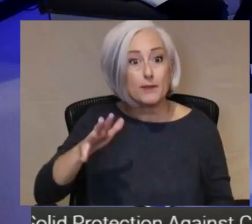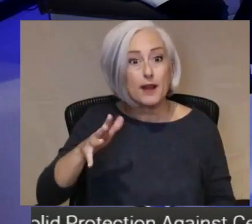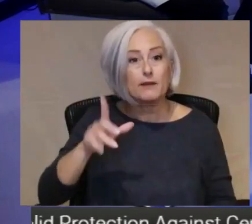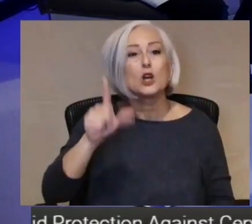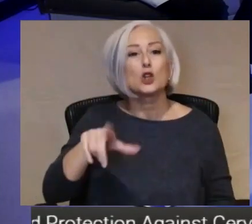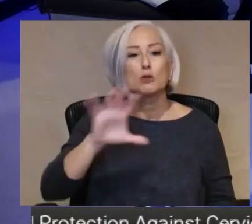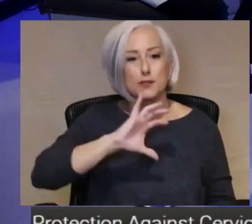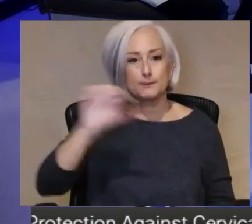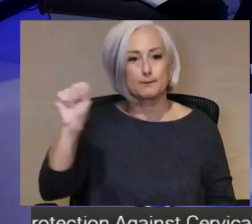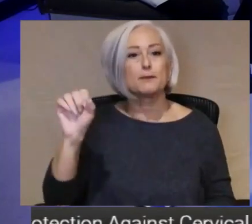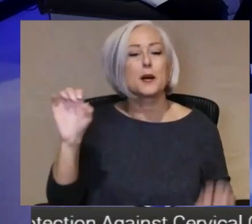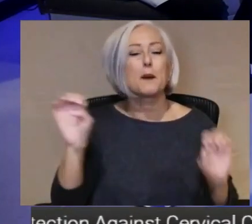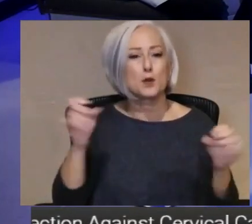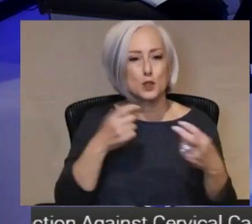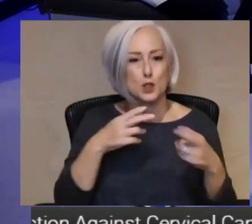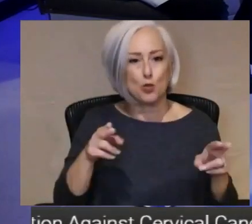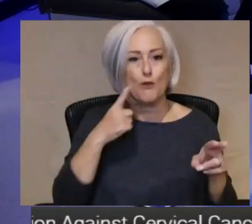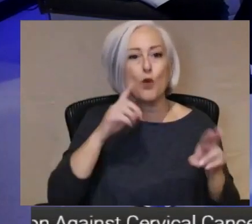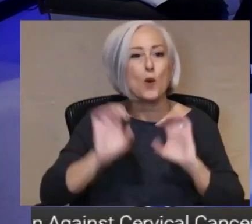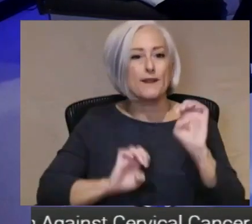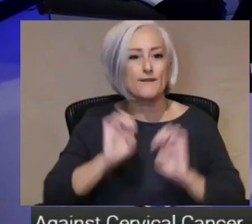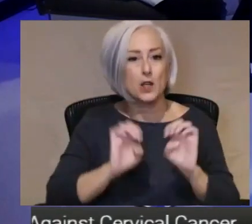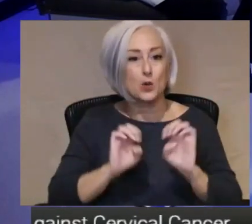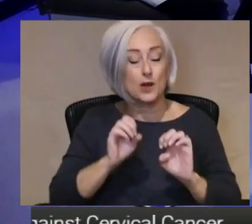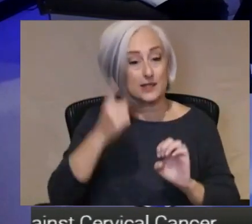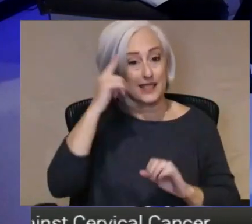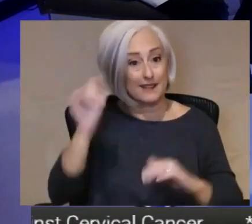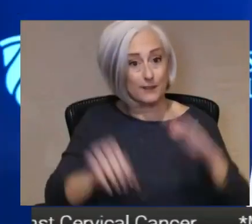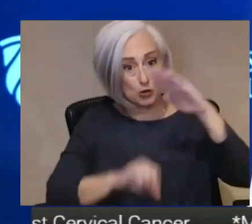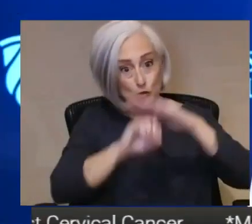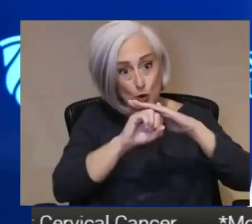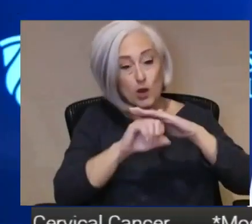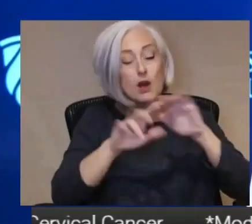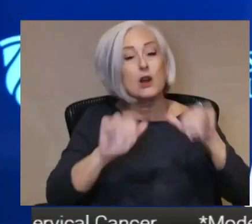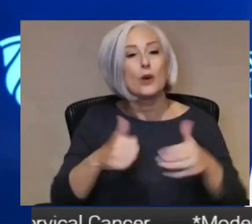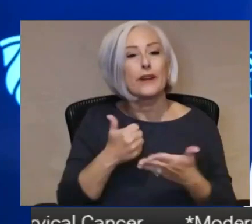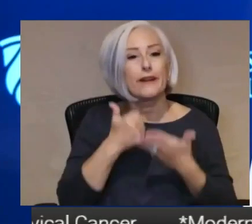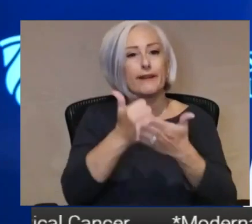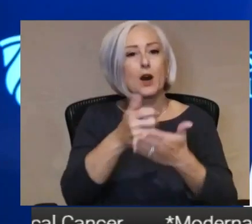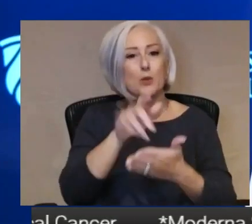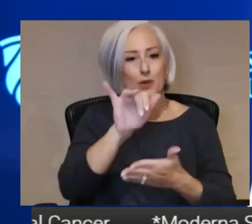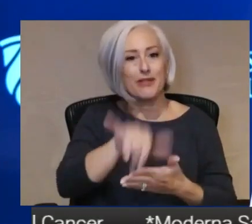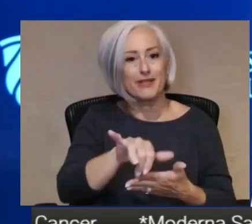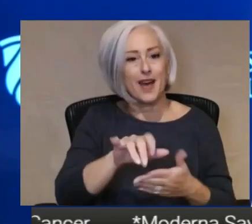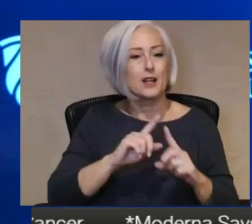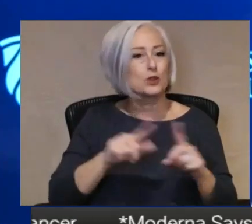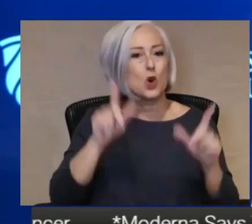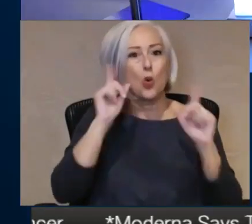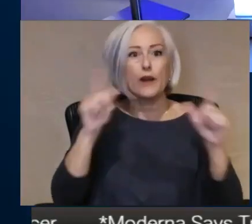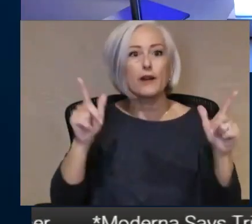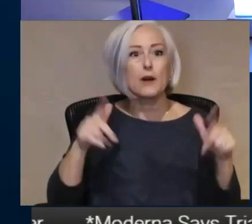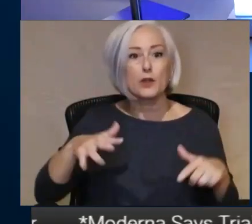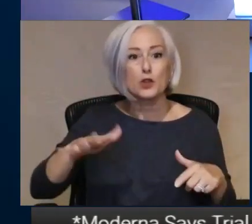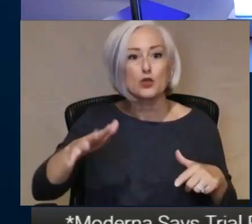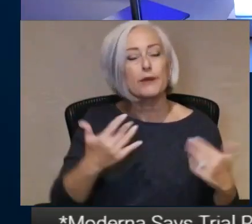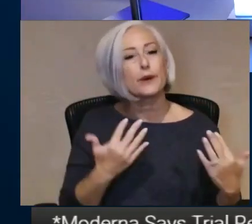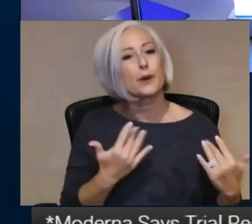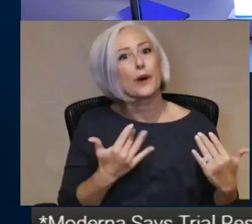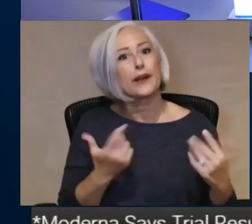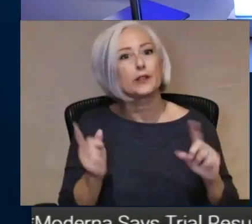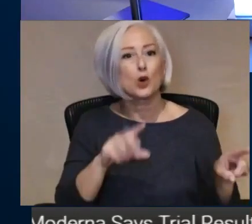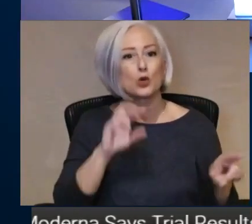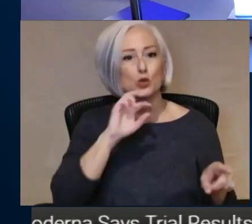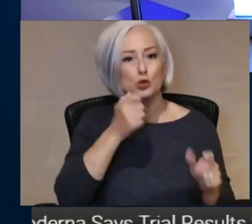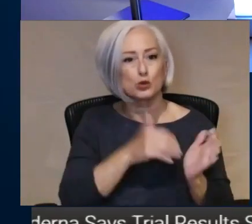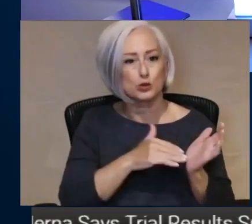because if there is a stroke, we can intervene with that as well. So don't wake up, have a tremor, and then wait to get into your clinic. Okay, we have a COVID